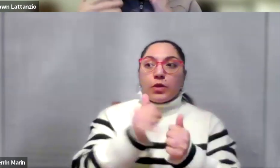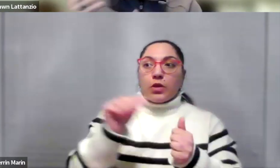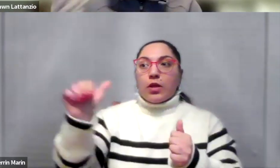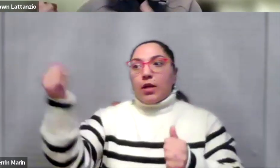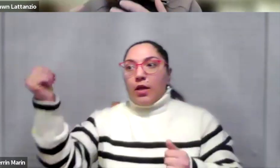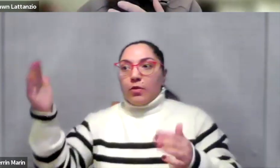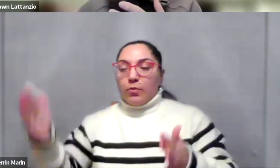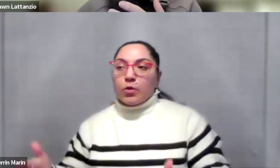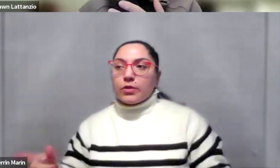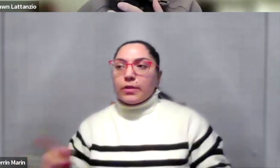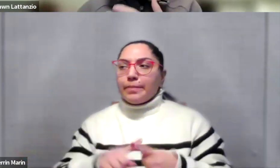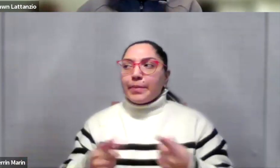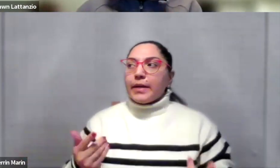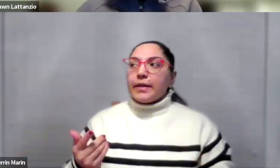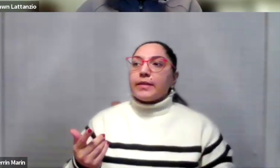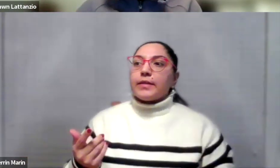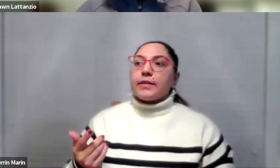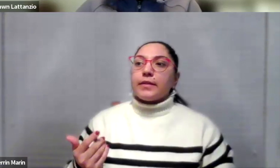but there are different,